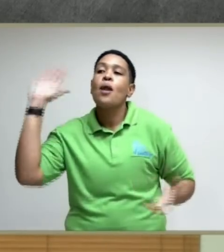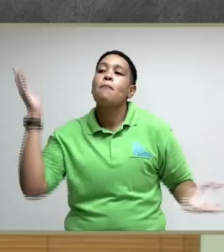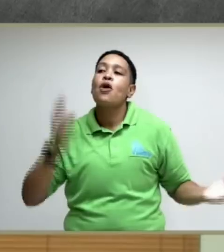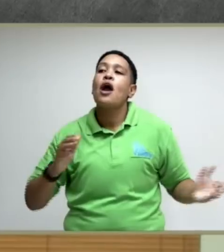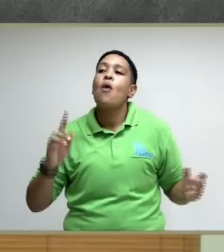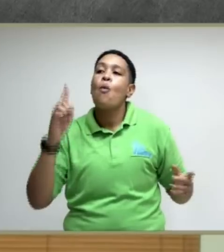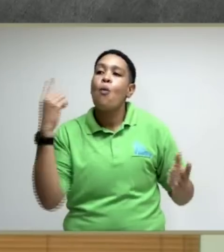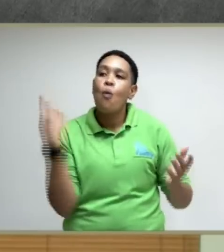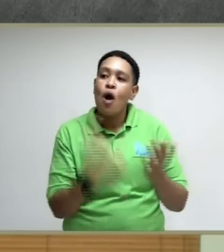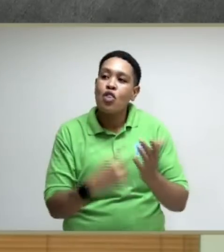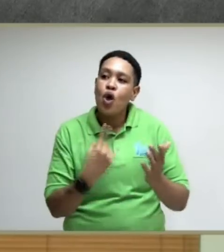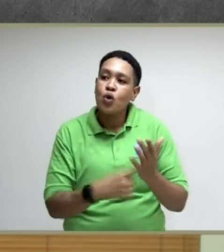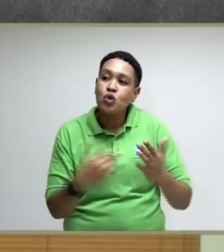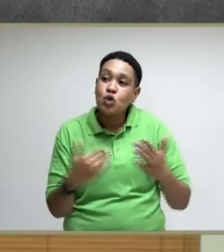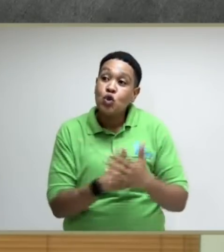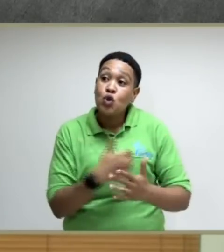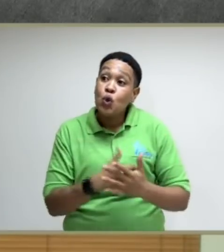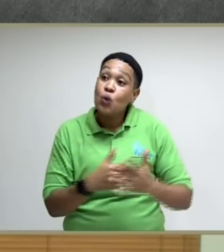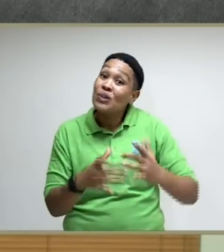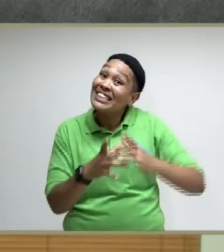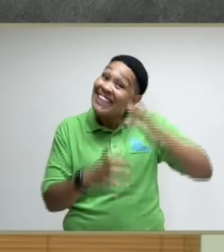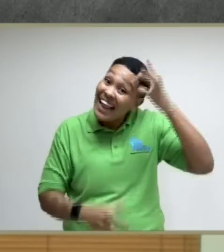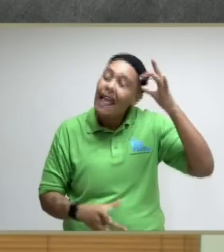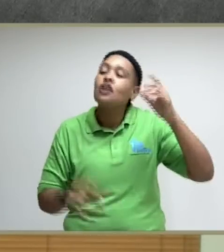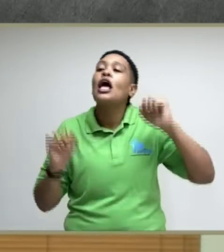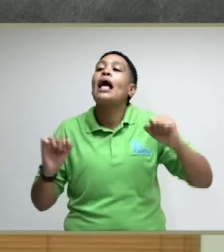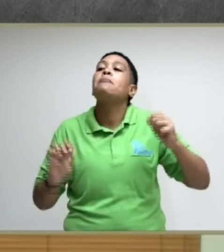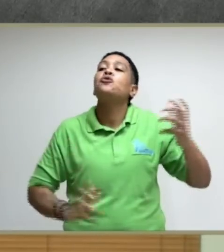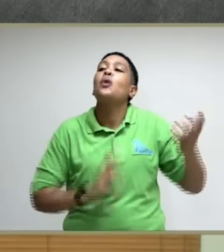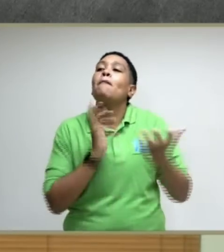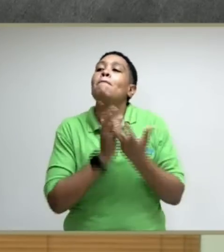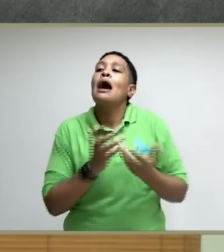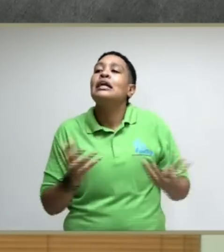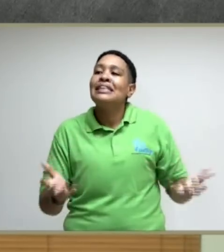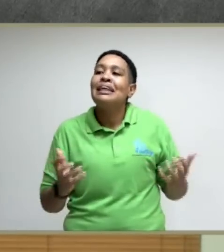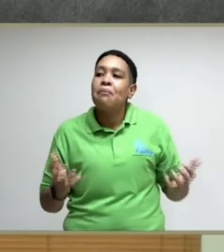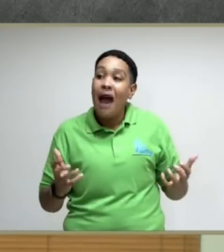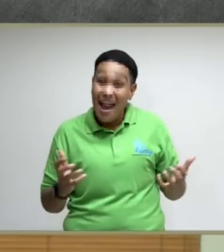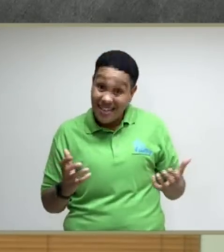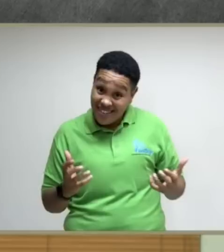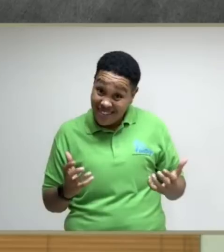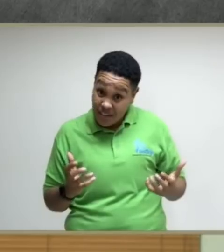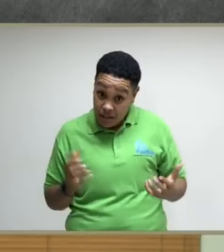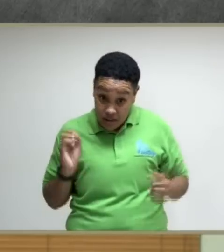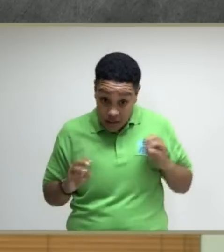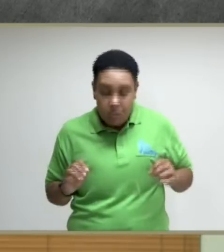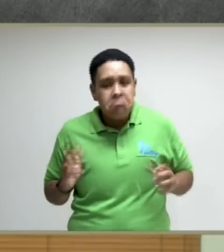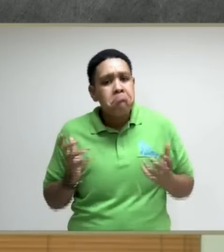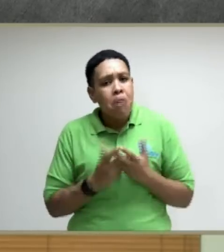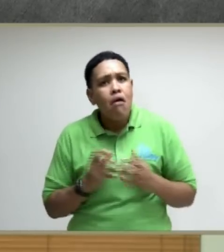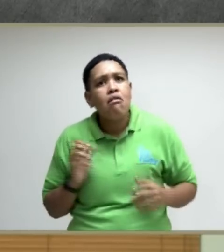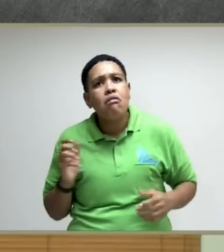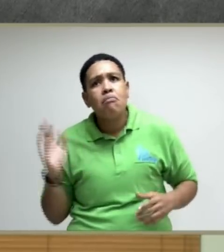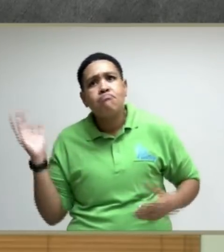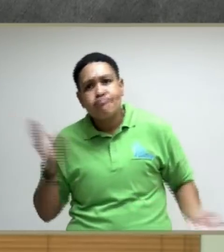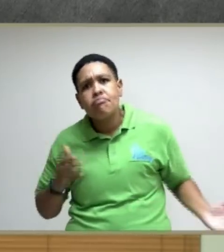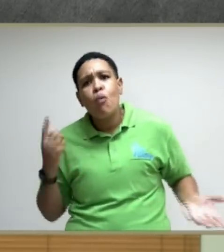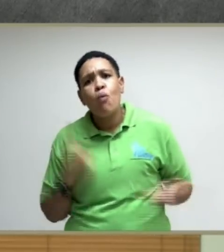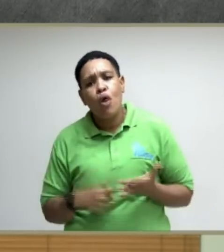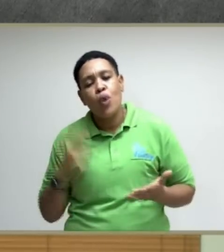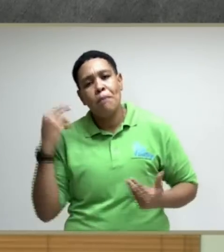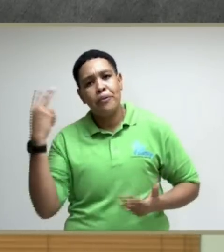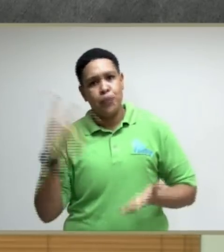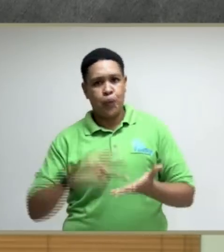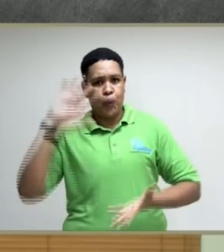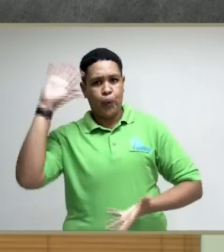another 1,000 new cylinders to be able to meet the demand. Also at that time, they would have indicated that